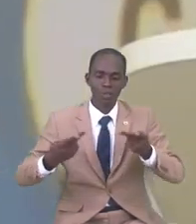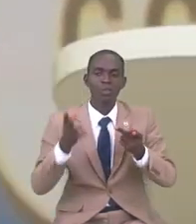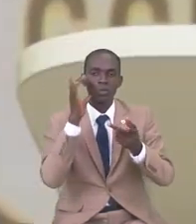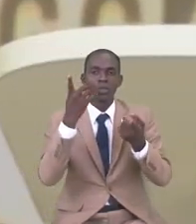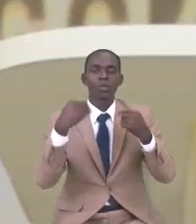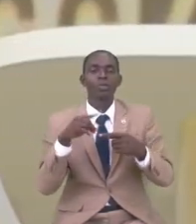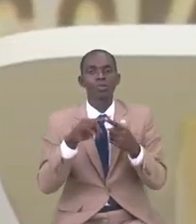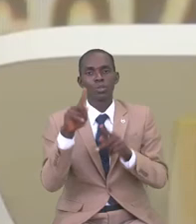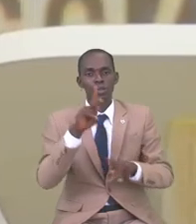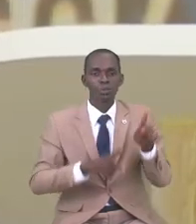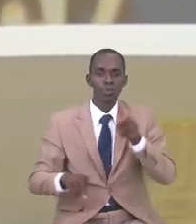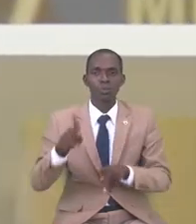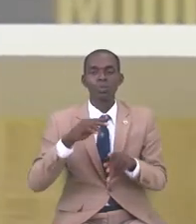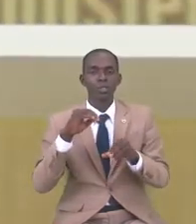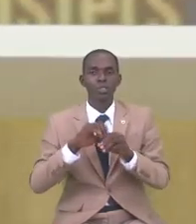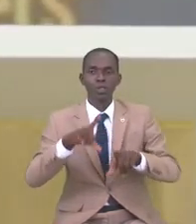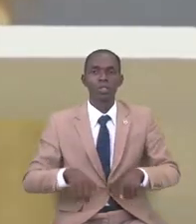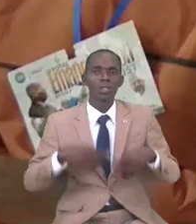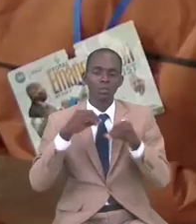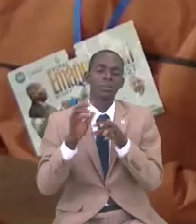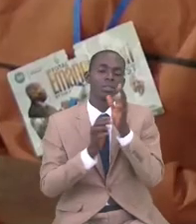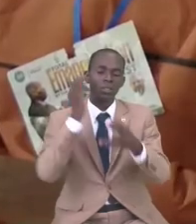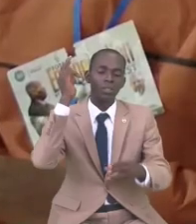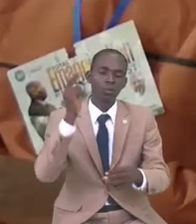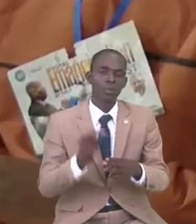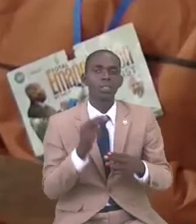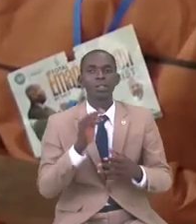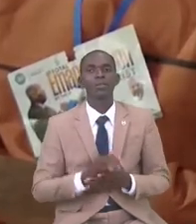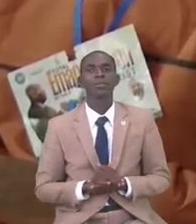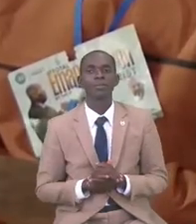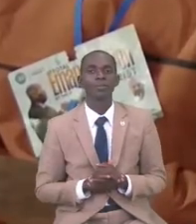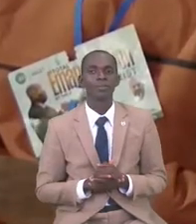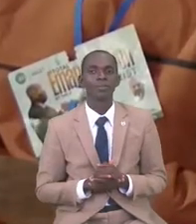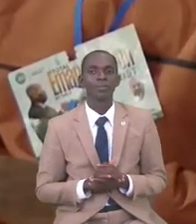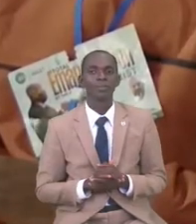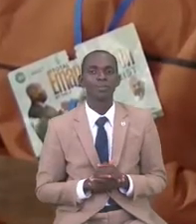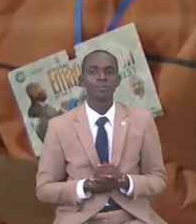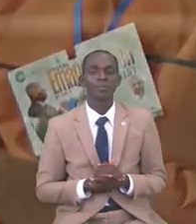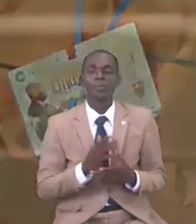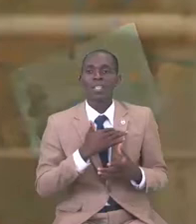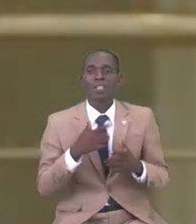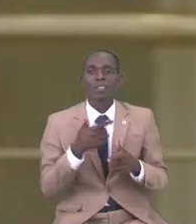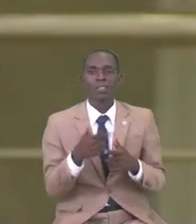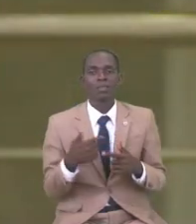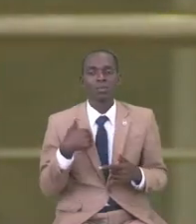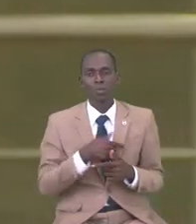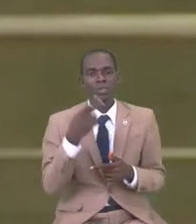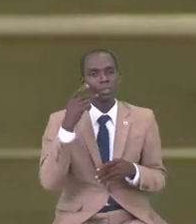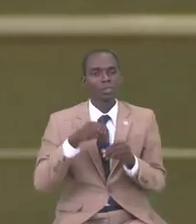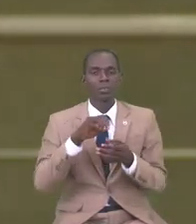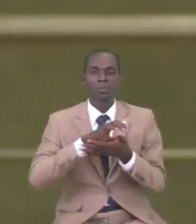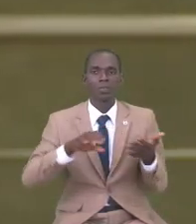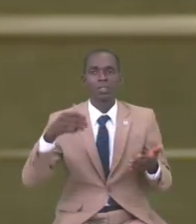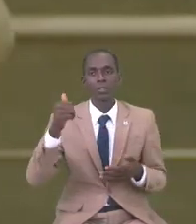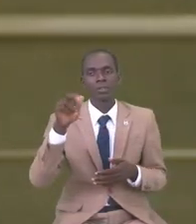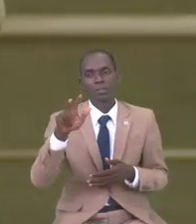to the people in your life in Jesus' name. And then we're told in verse 13,